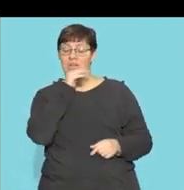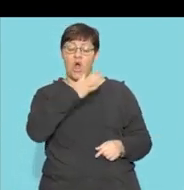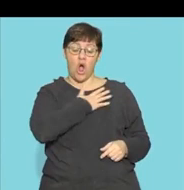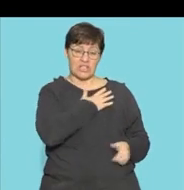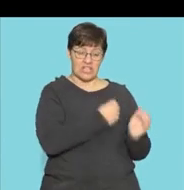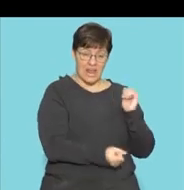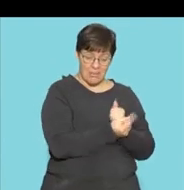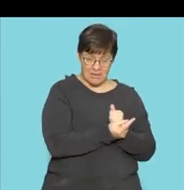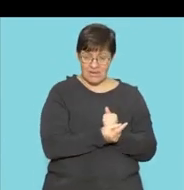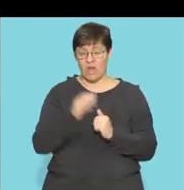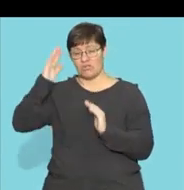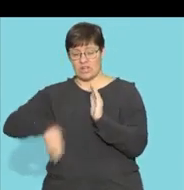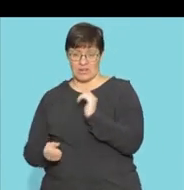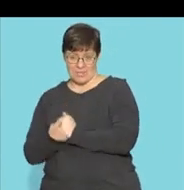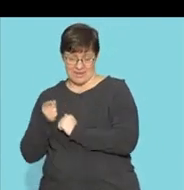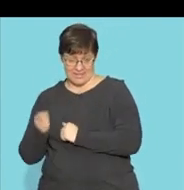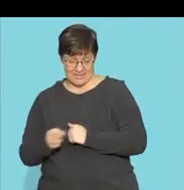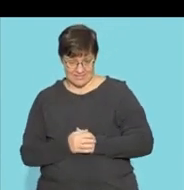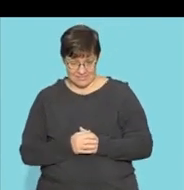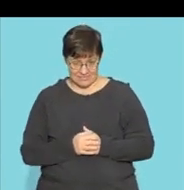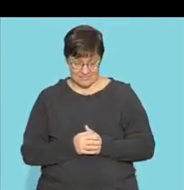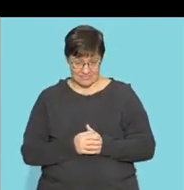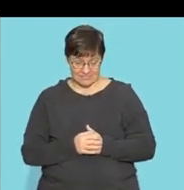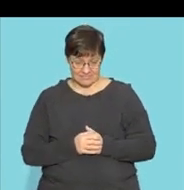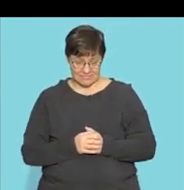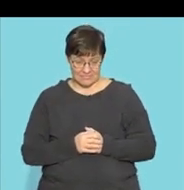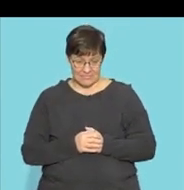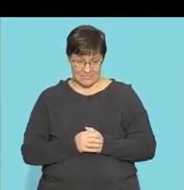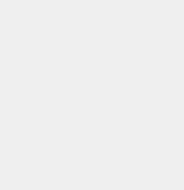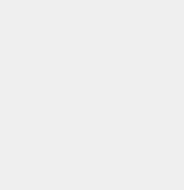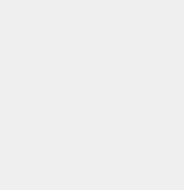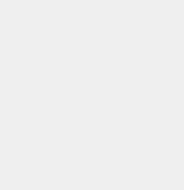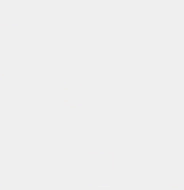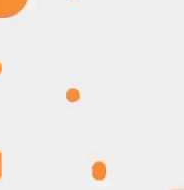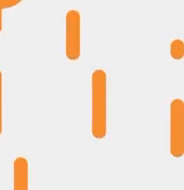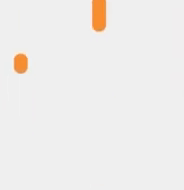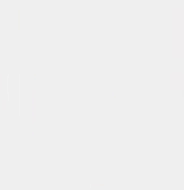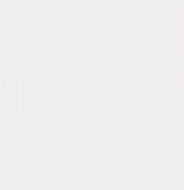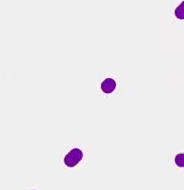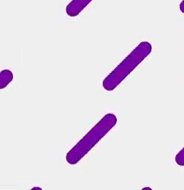where oxidation takes place and where reduction takes place.